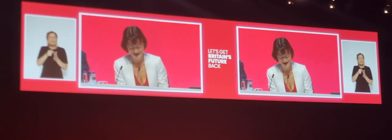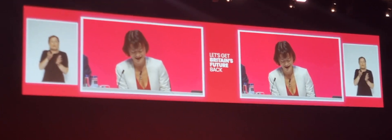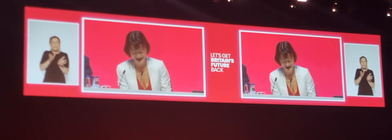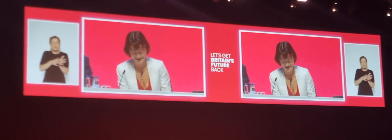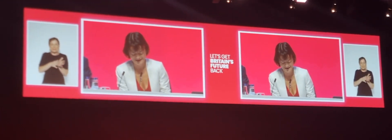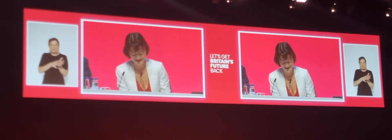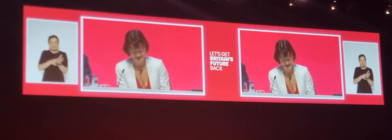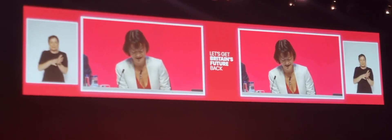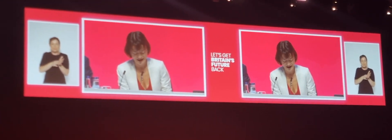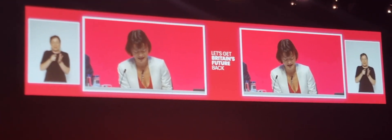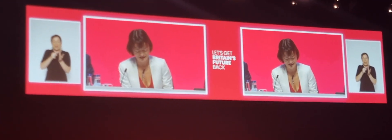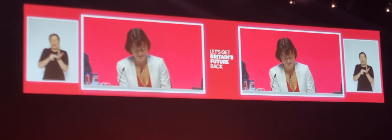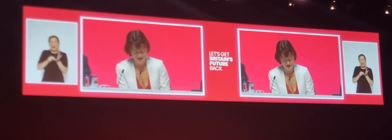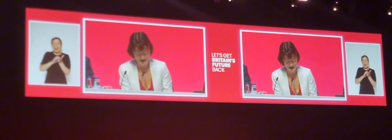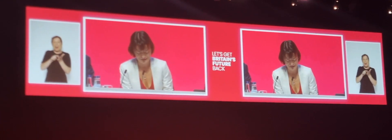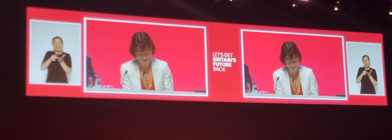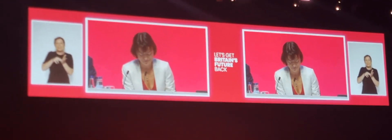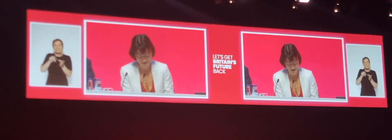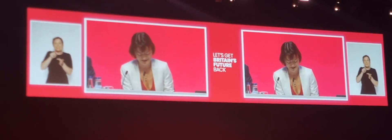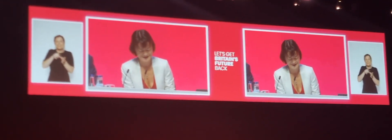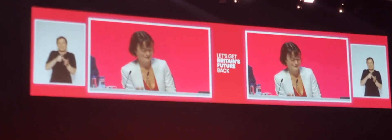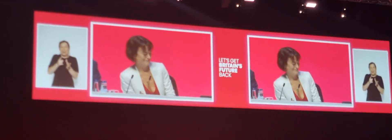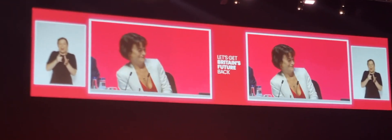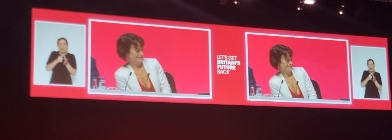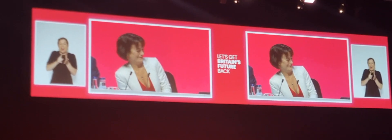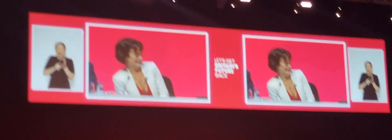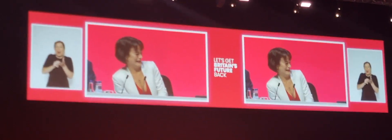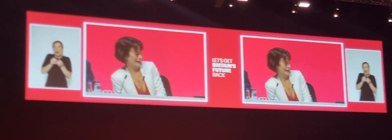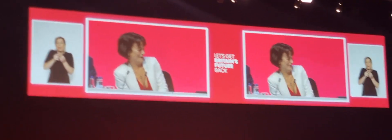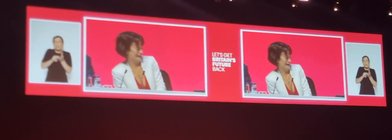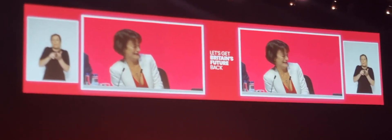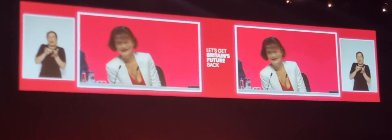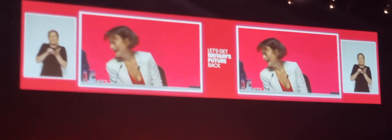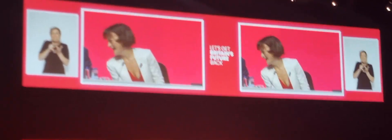Minister, Anthony Albanese.